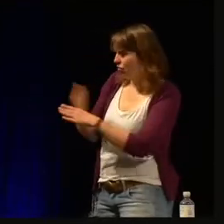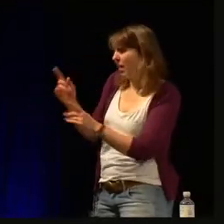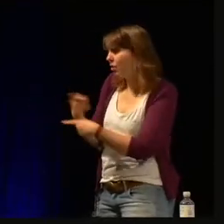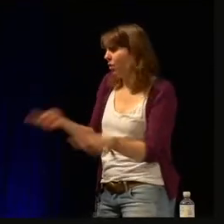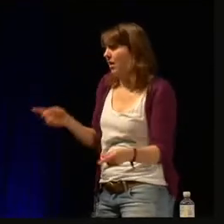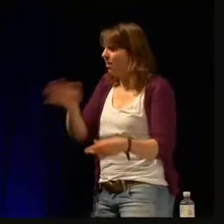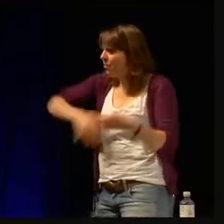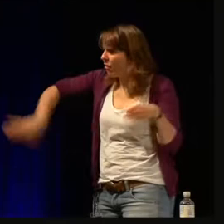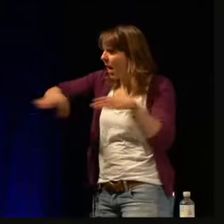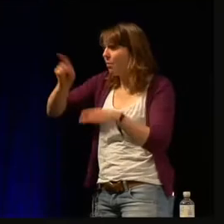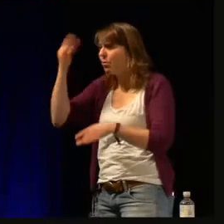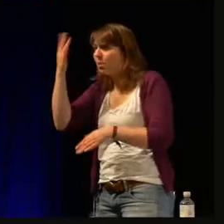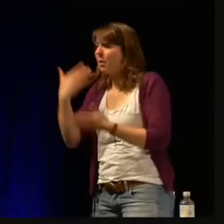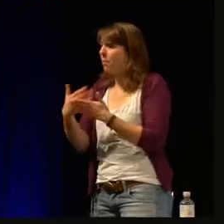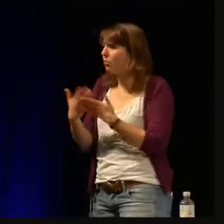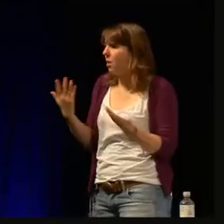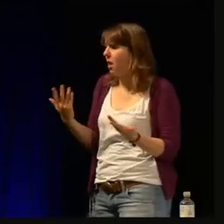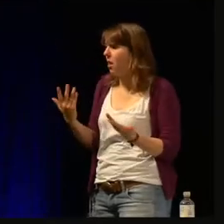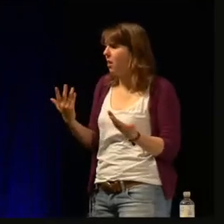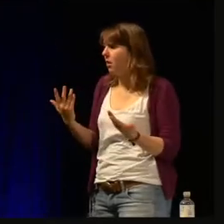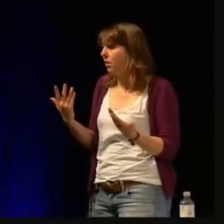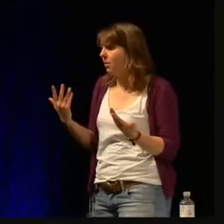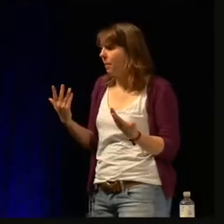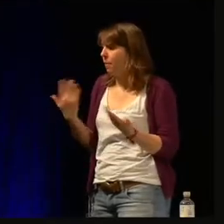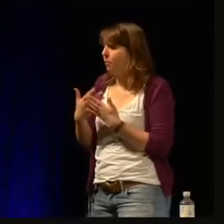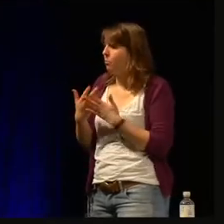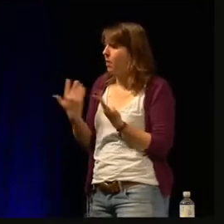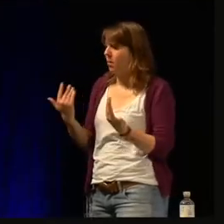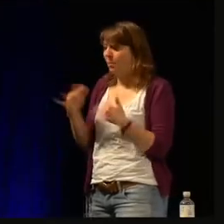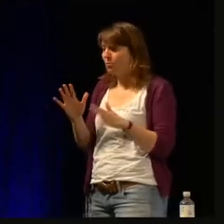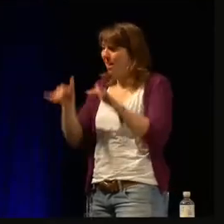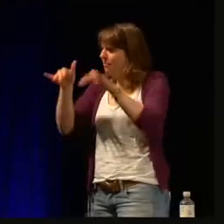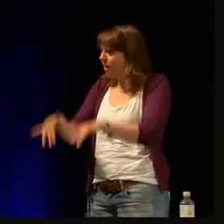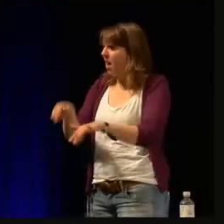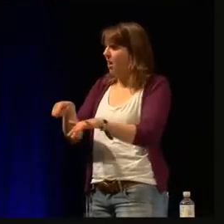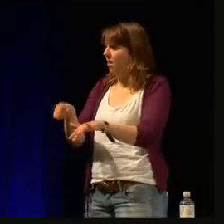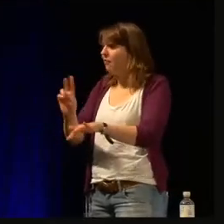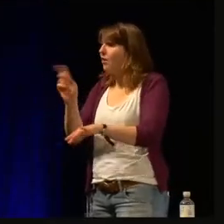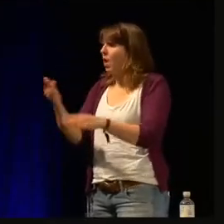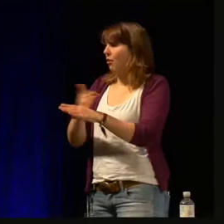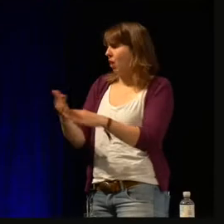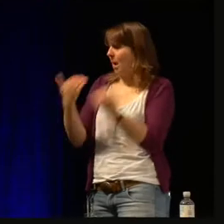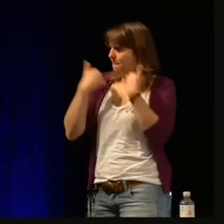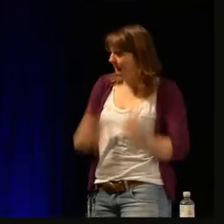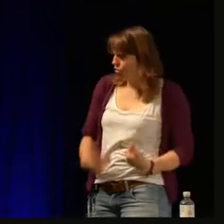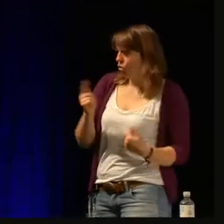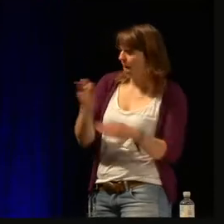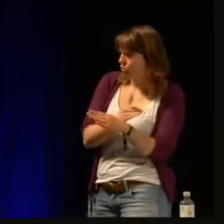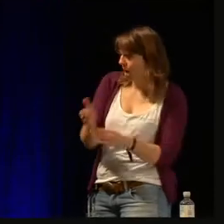that scientists can, should, or must make on their own.